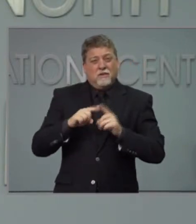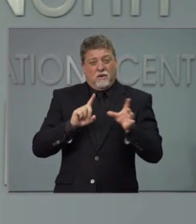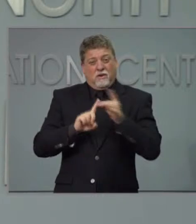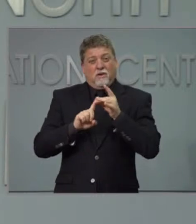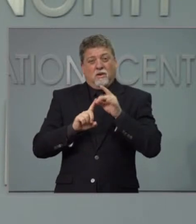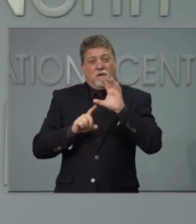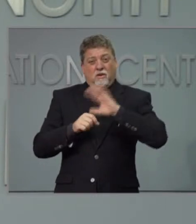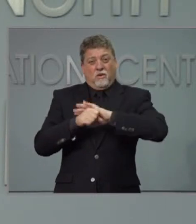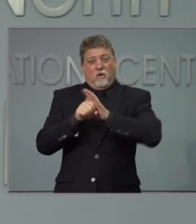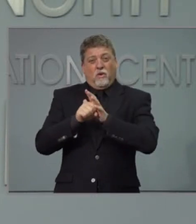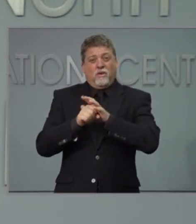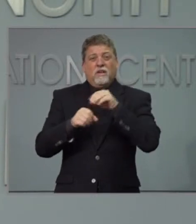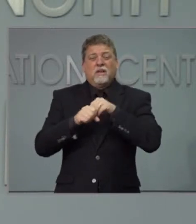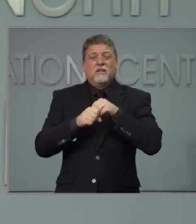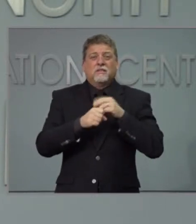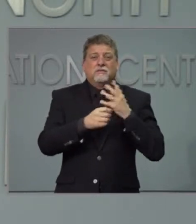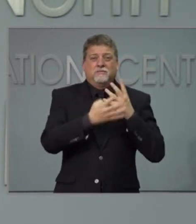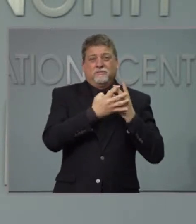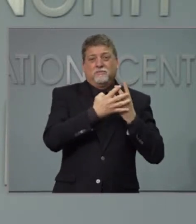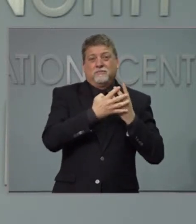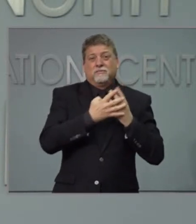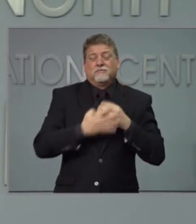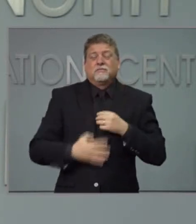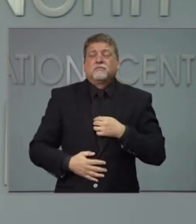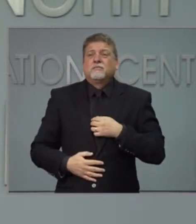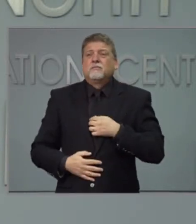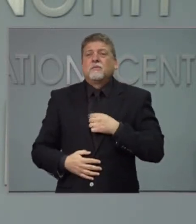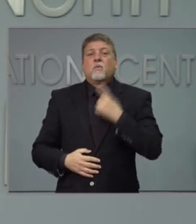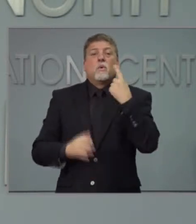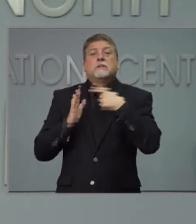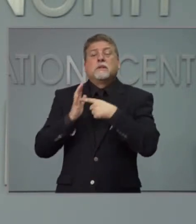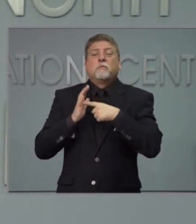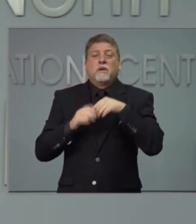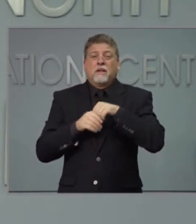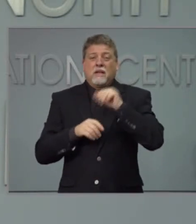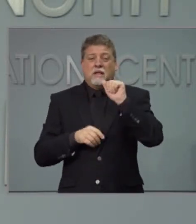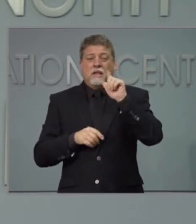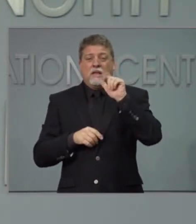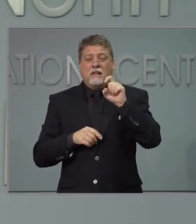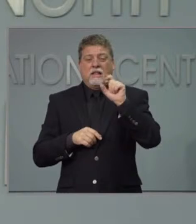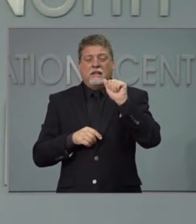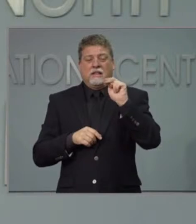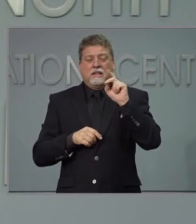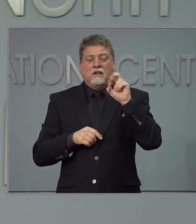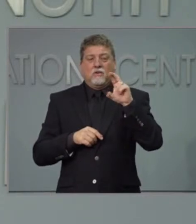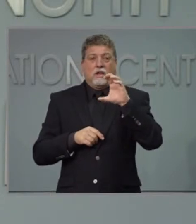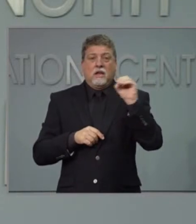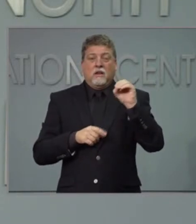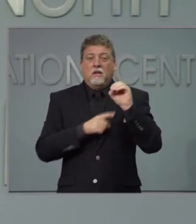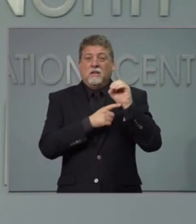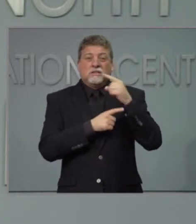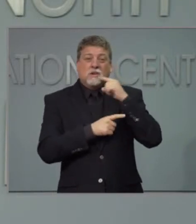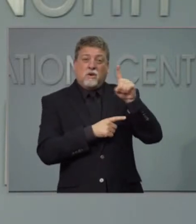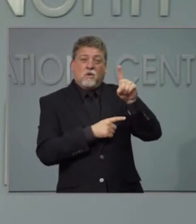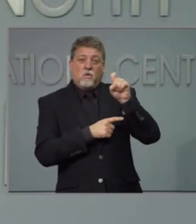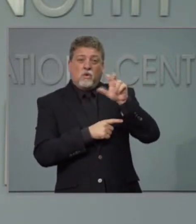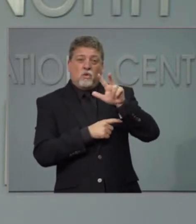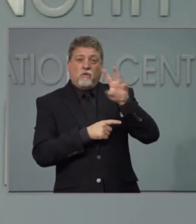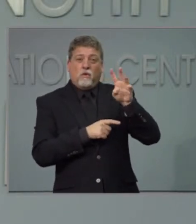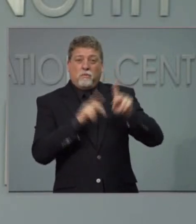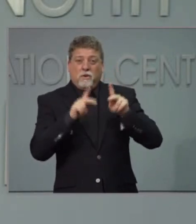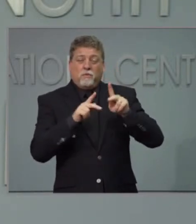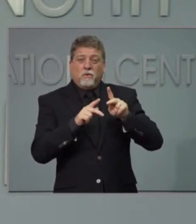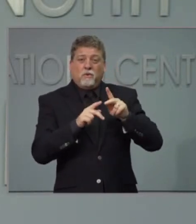instance, last Monday, Alexander County Health Department reported that 134 people were in quarantine